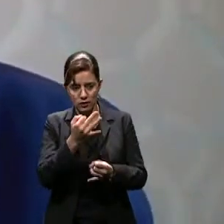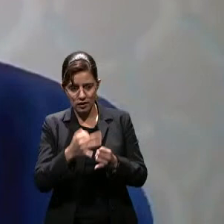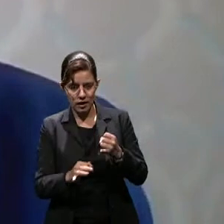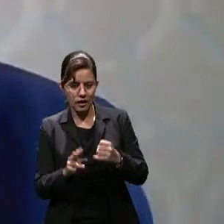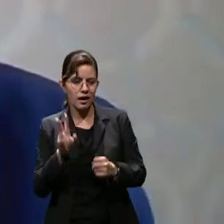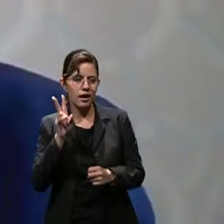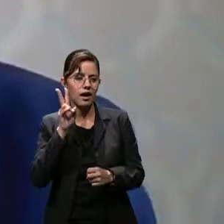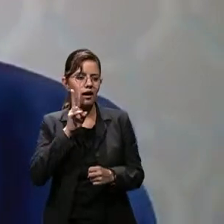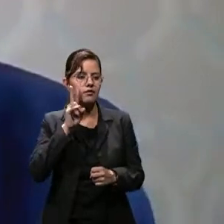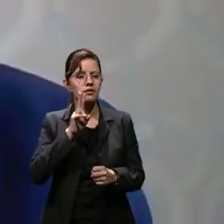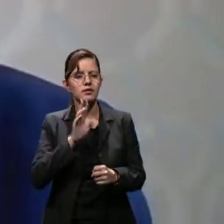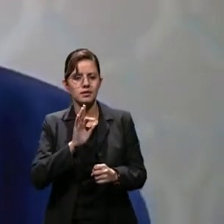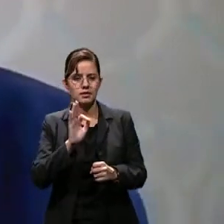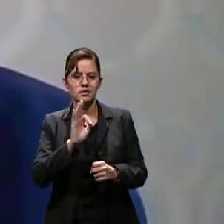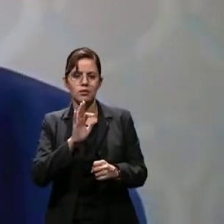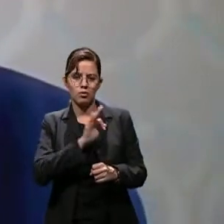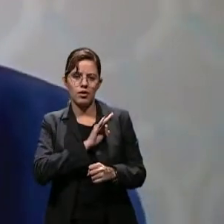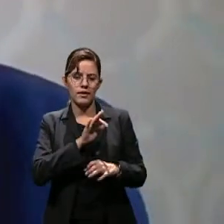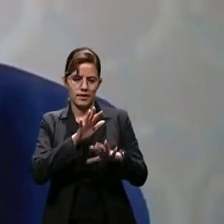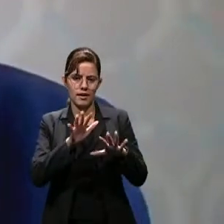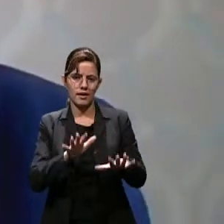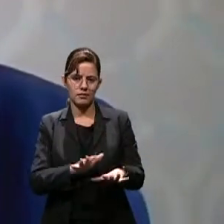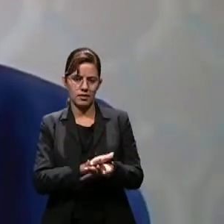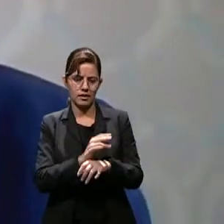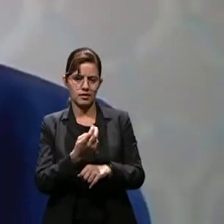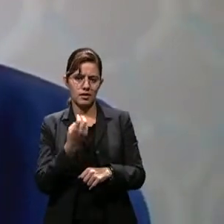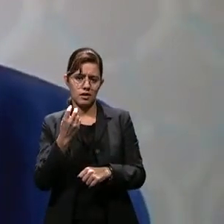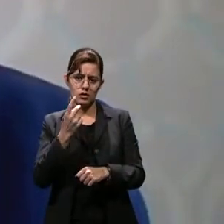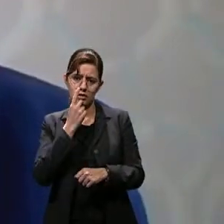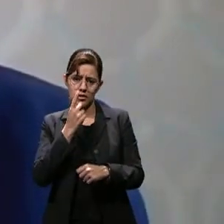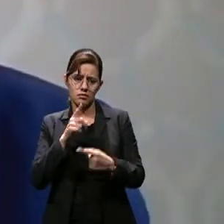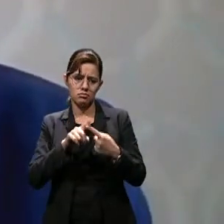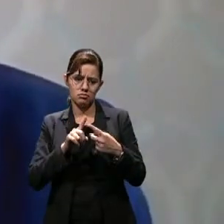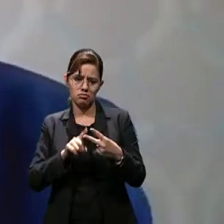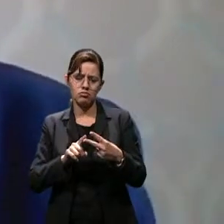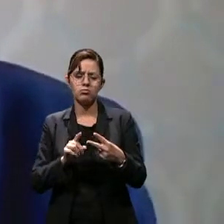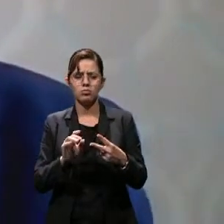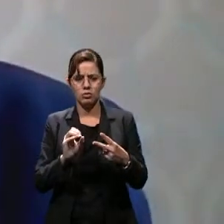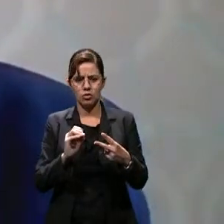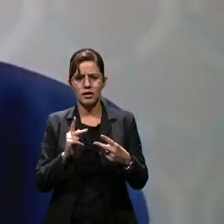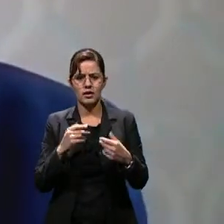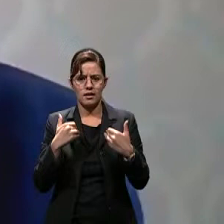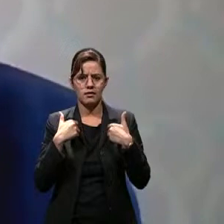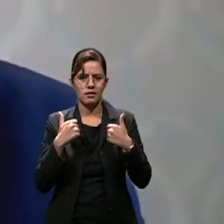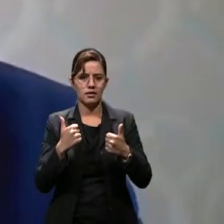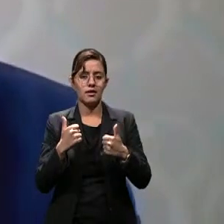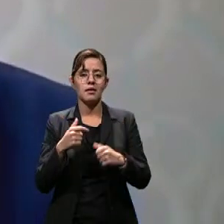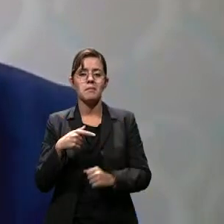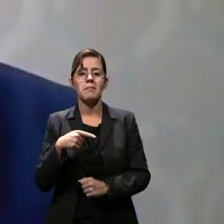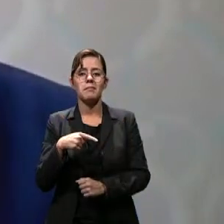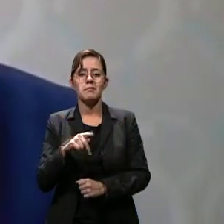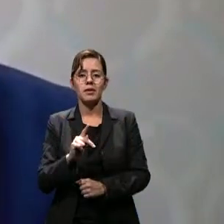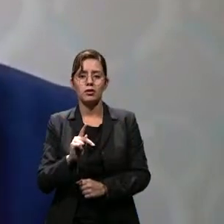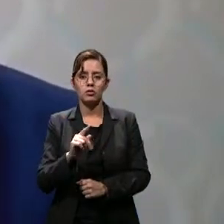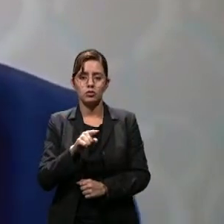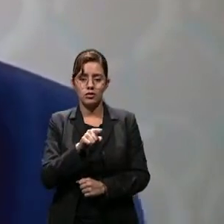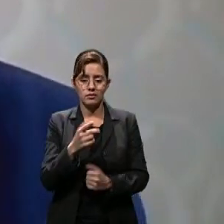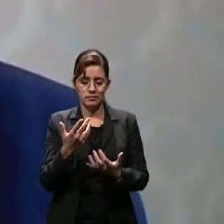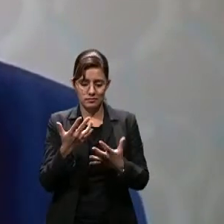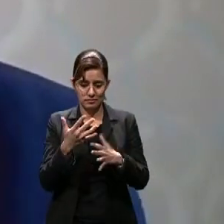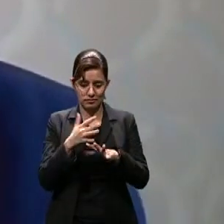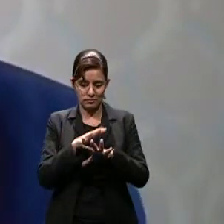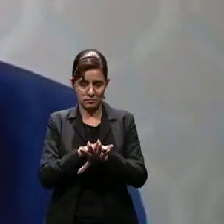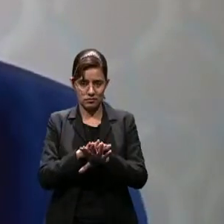review the resolutions. These are two reasonable principles, of course, but when you try